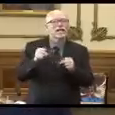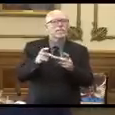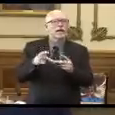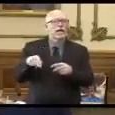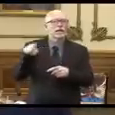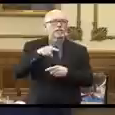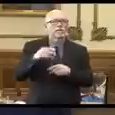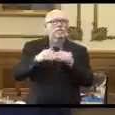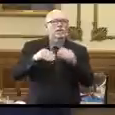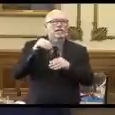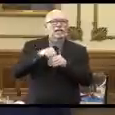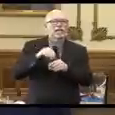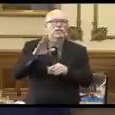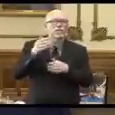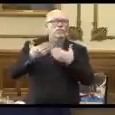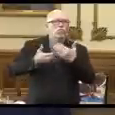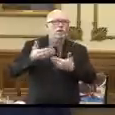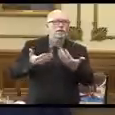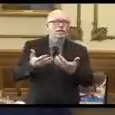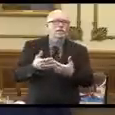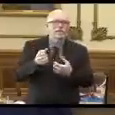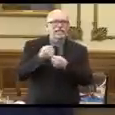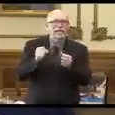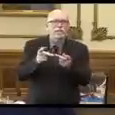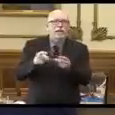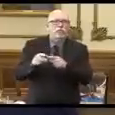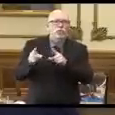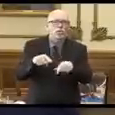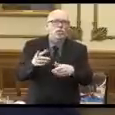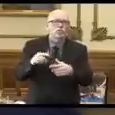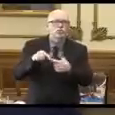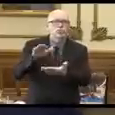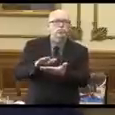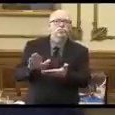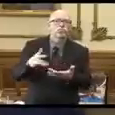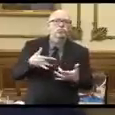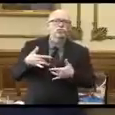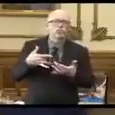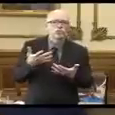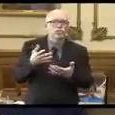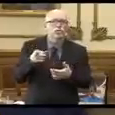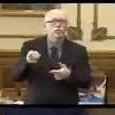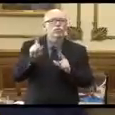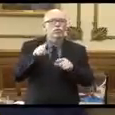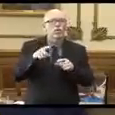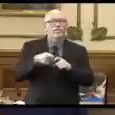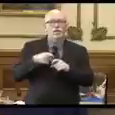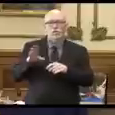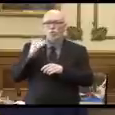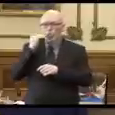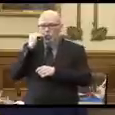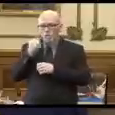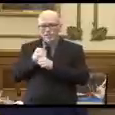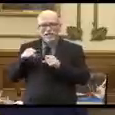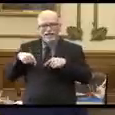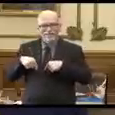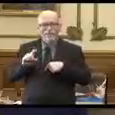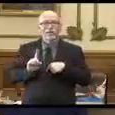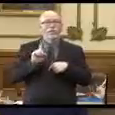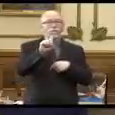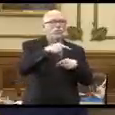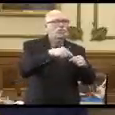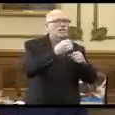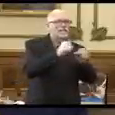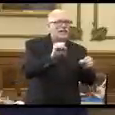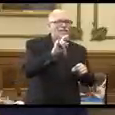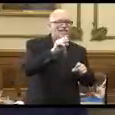That's built into their protocol to ease their concerns, Brandon, that you're going from a safe place in your home to a safe site